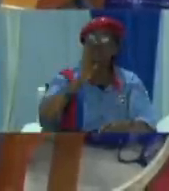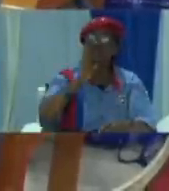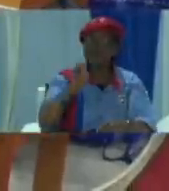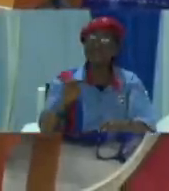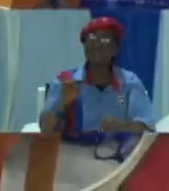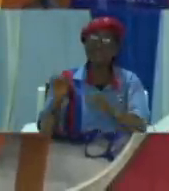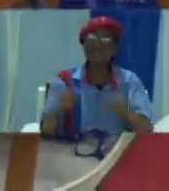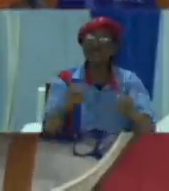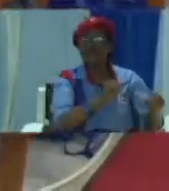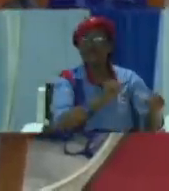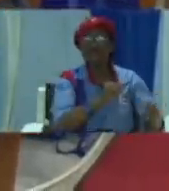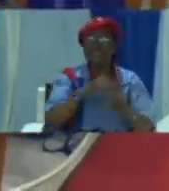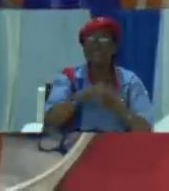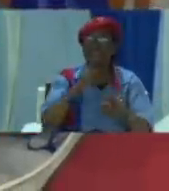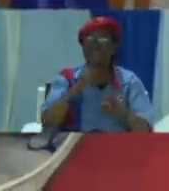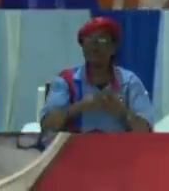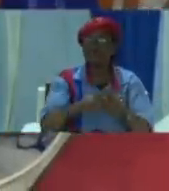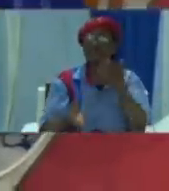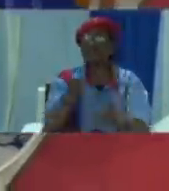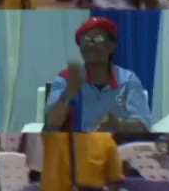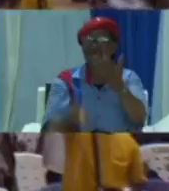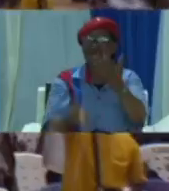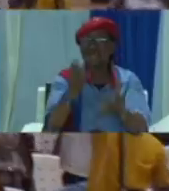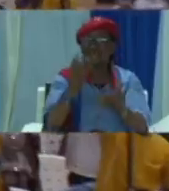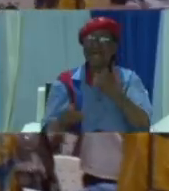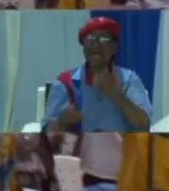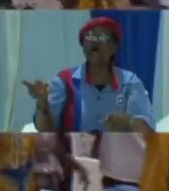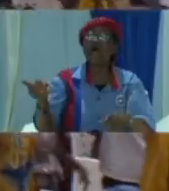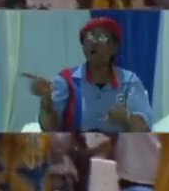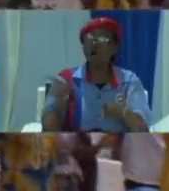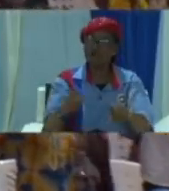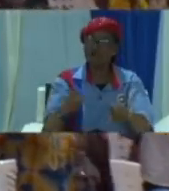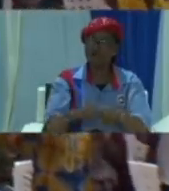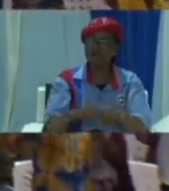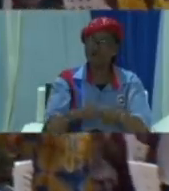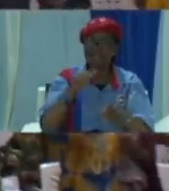soon. Amen.